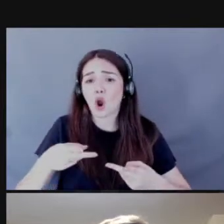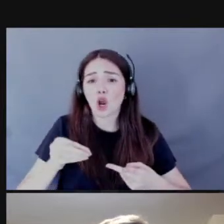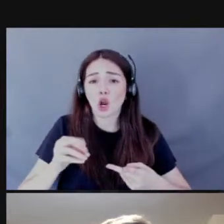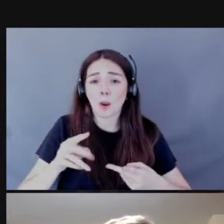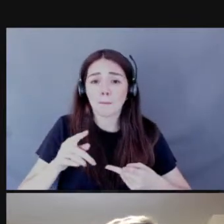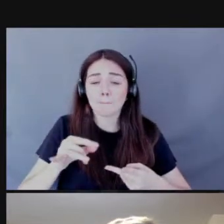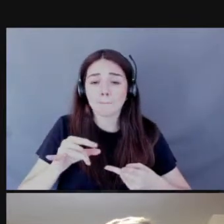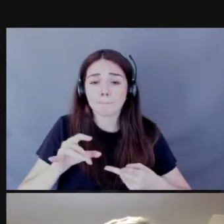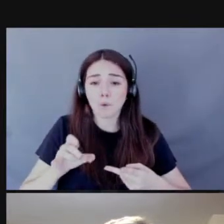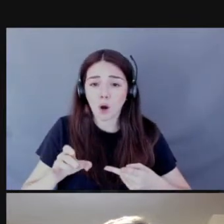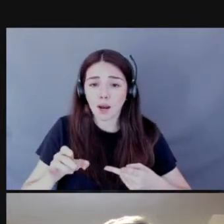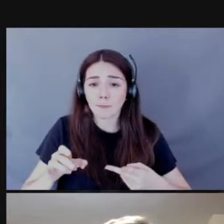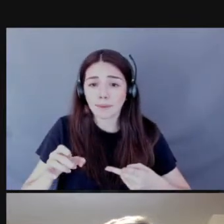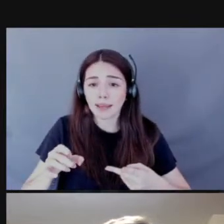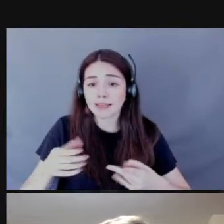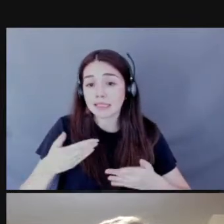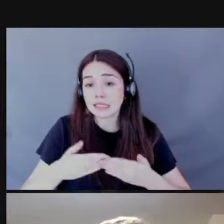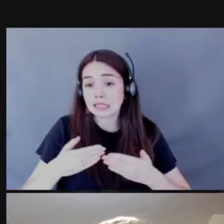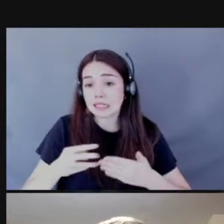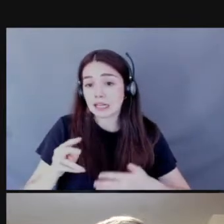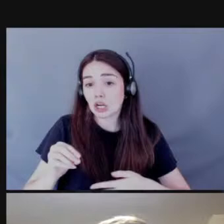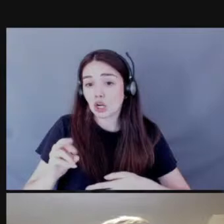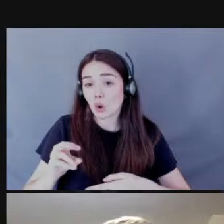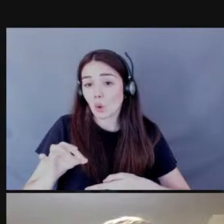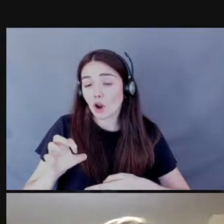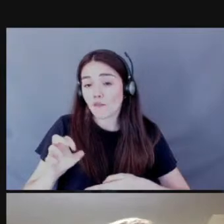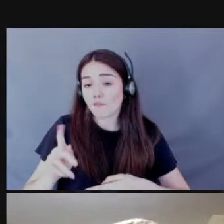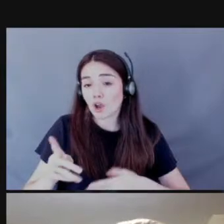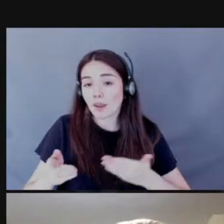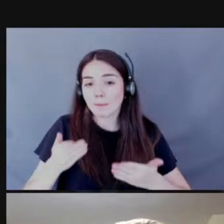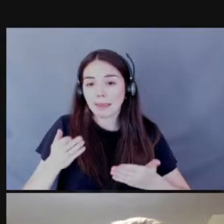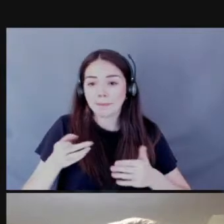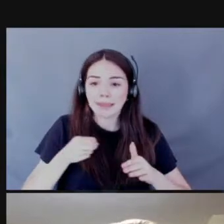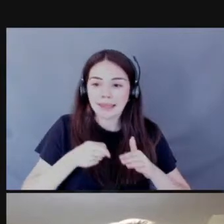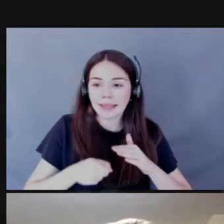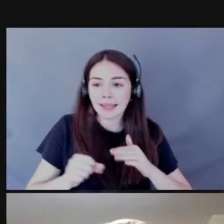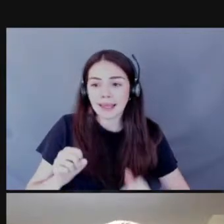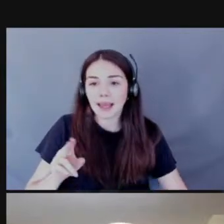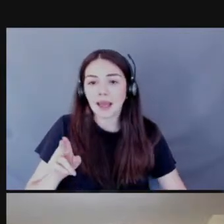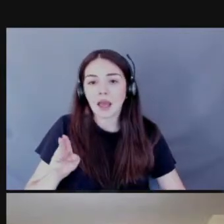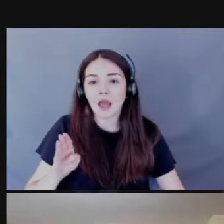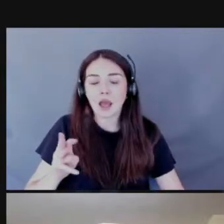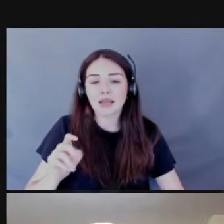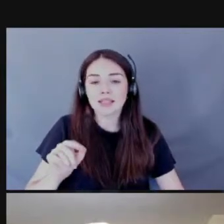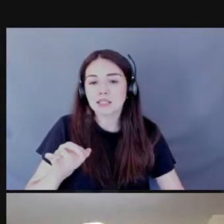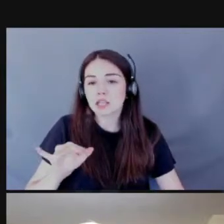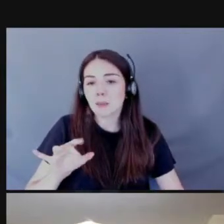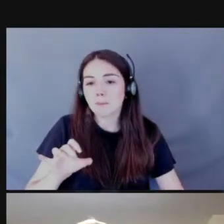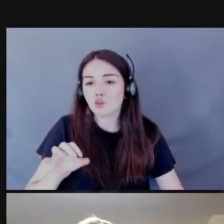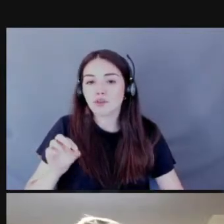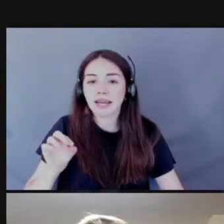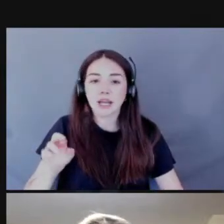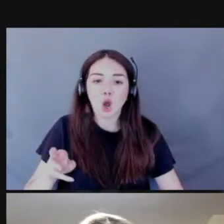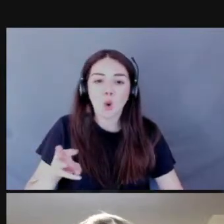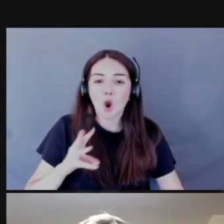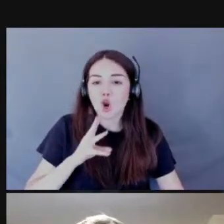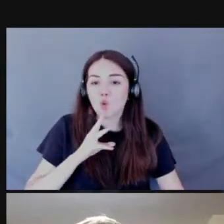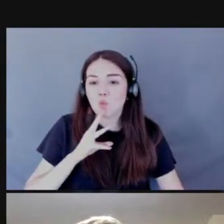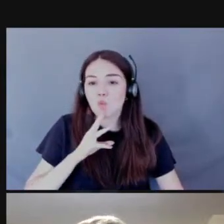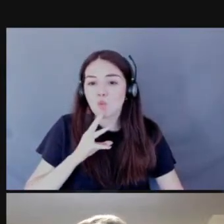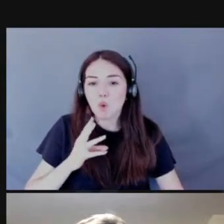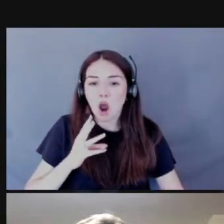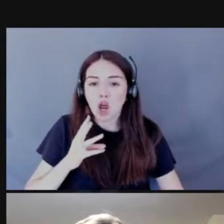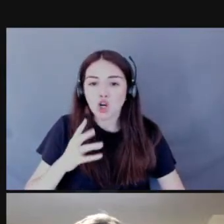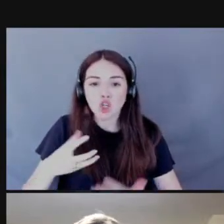proximity to Norfolk, that it was maybe a submarine or some other kind of watercraft. There was also the possibility, kind